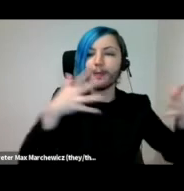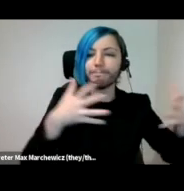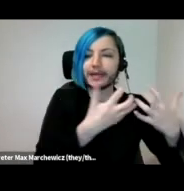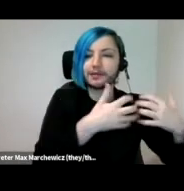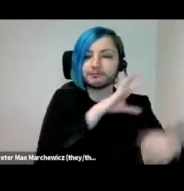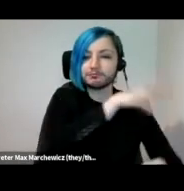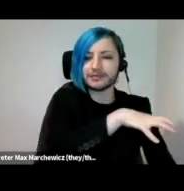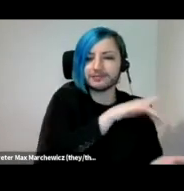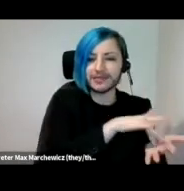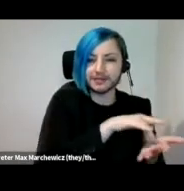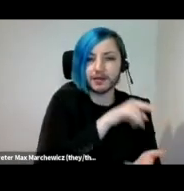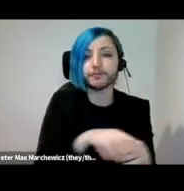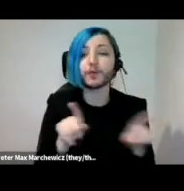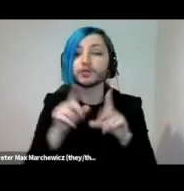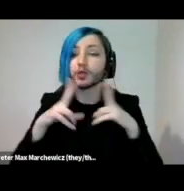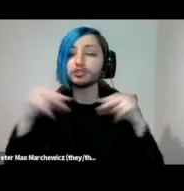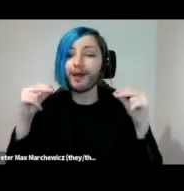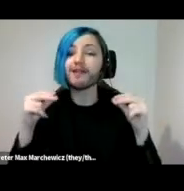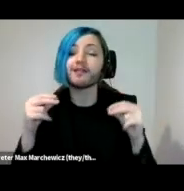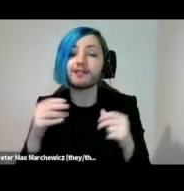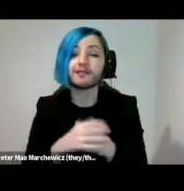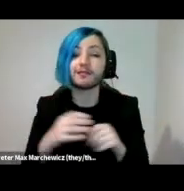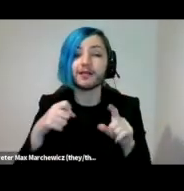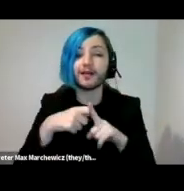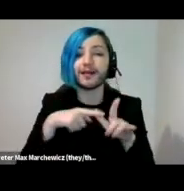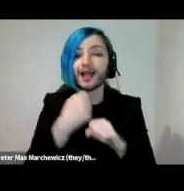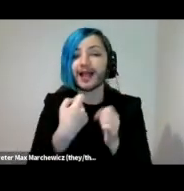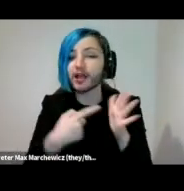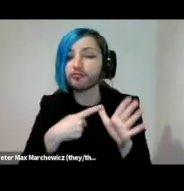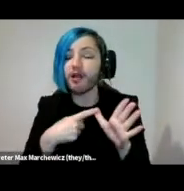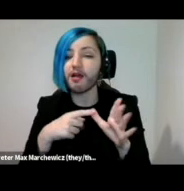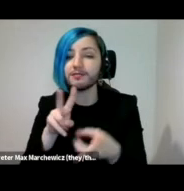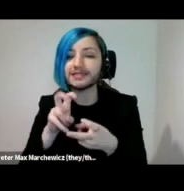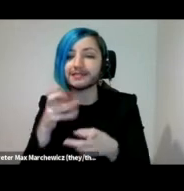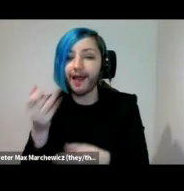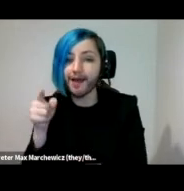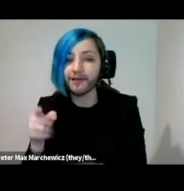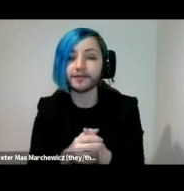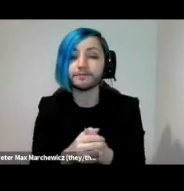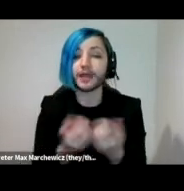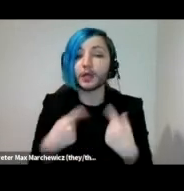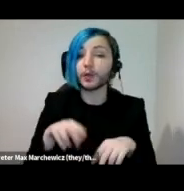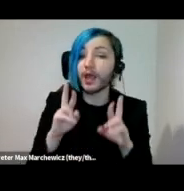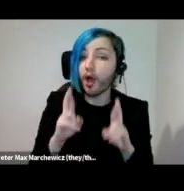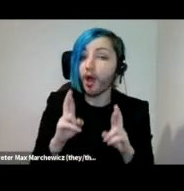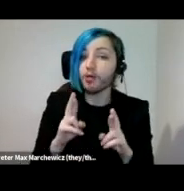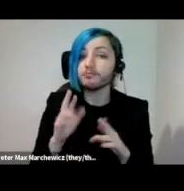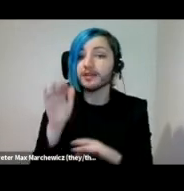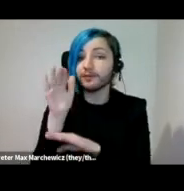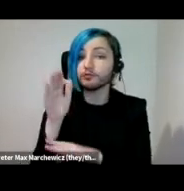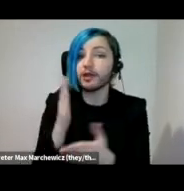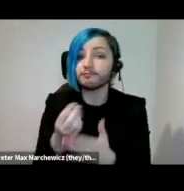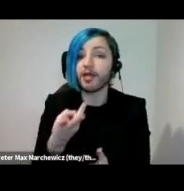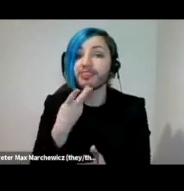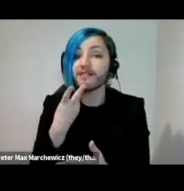also a detector in Japan, the Kagra detector, and in future, we hope, in fact, there will be a third